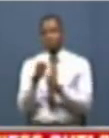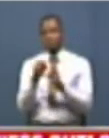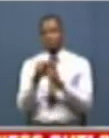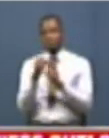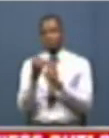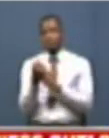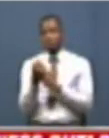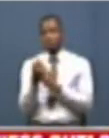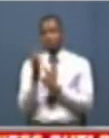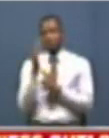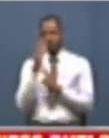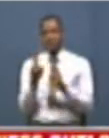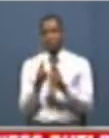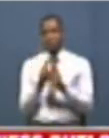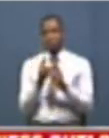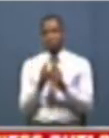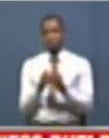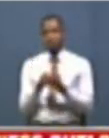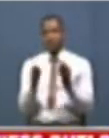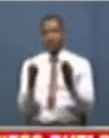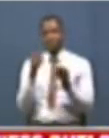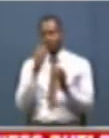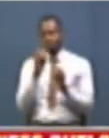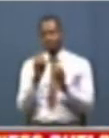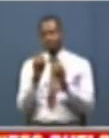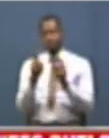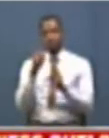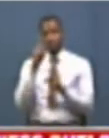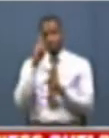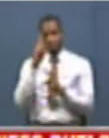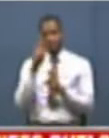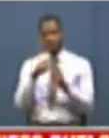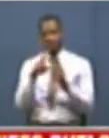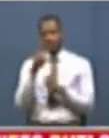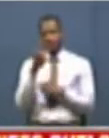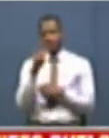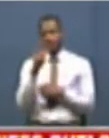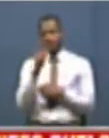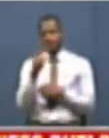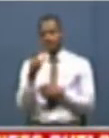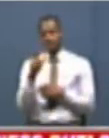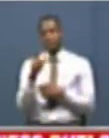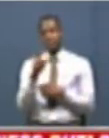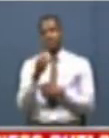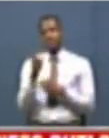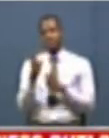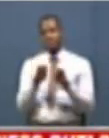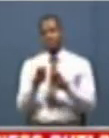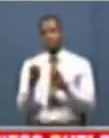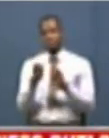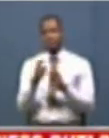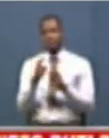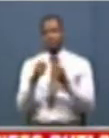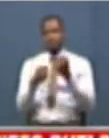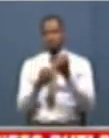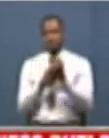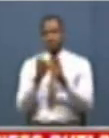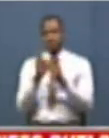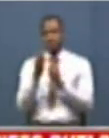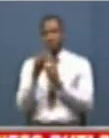solutions may also open up opportunities for digitization of control and support functions